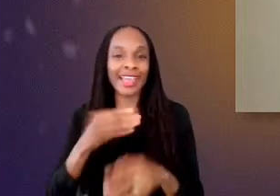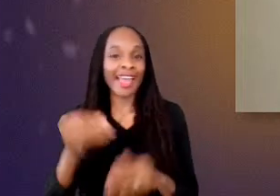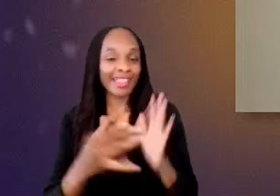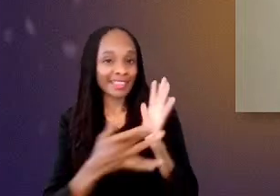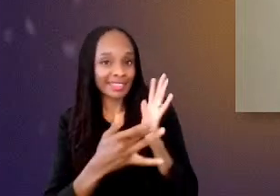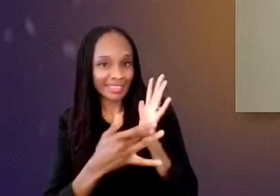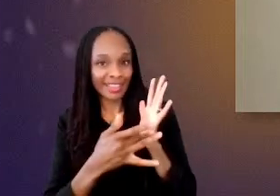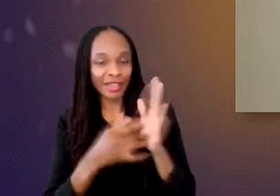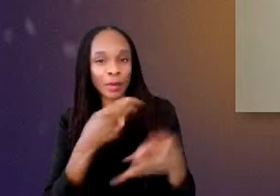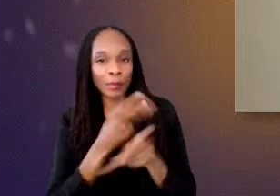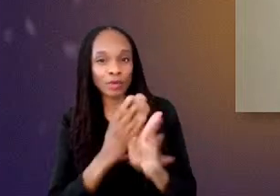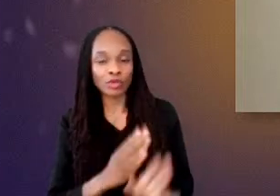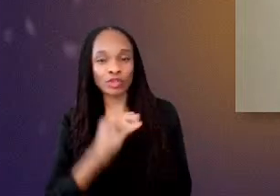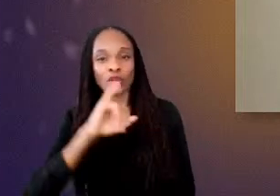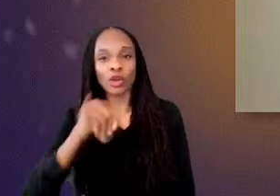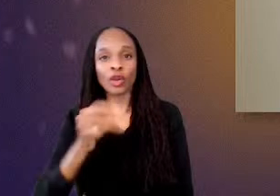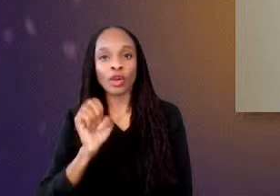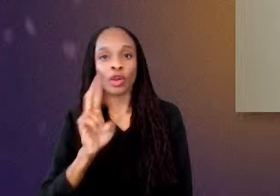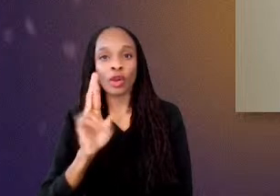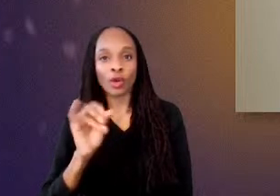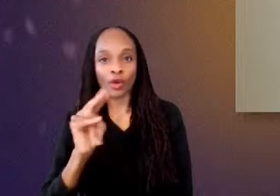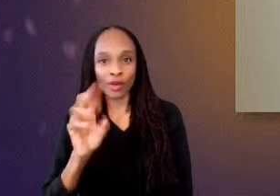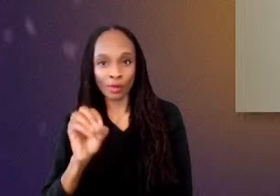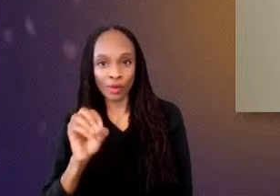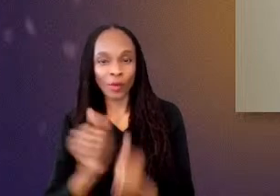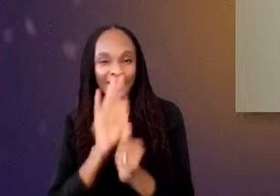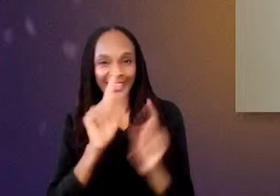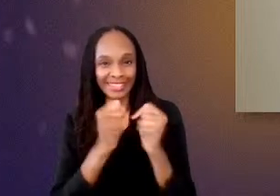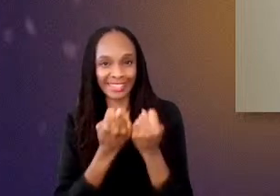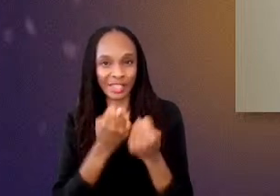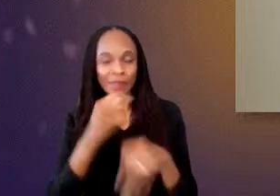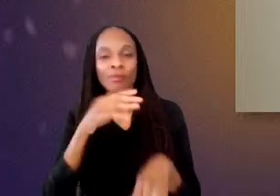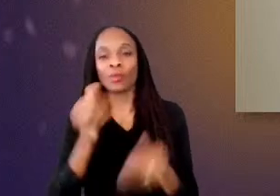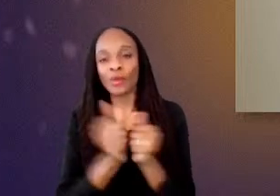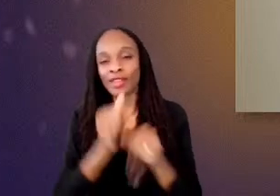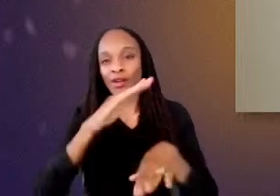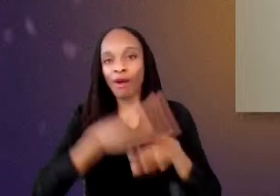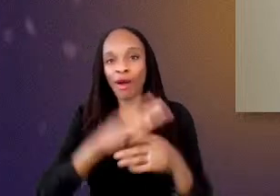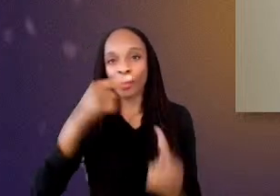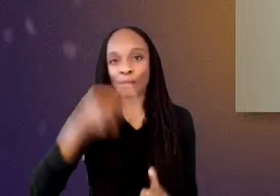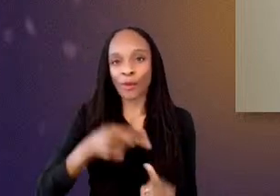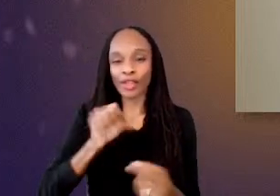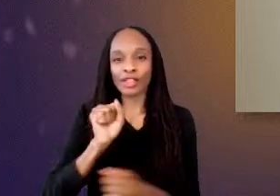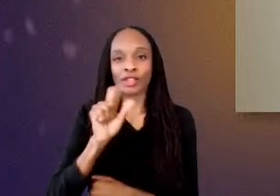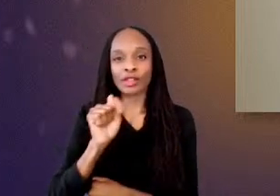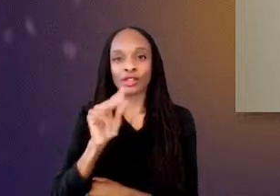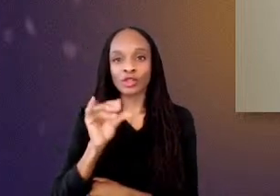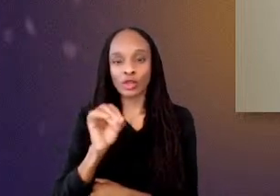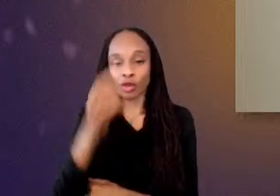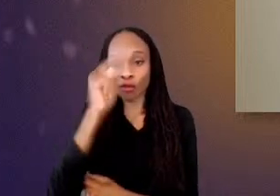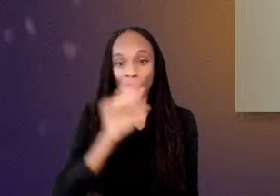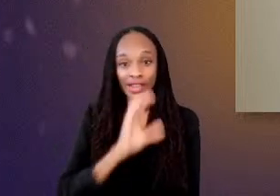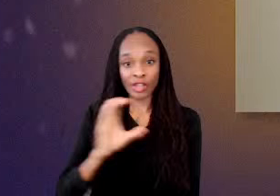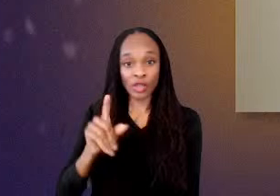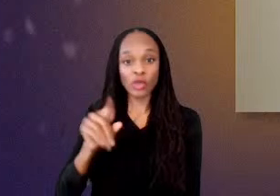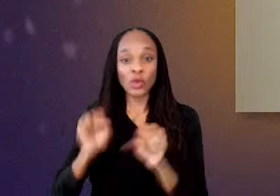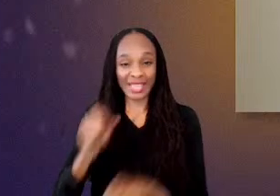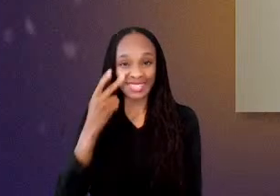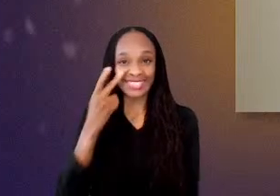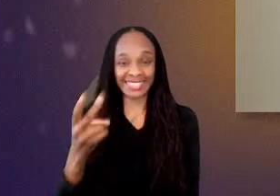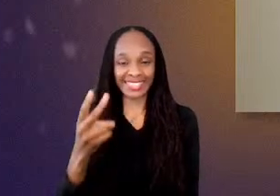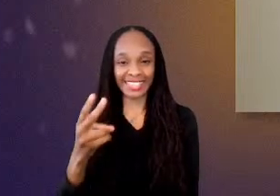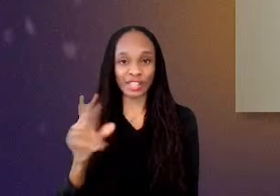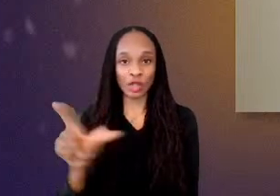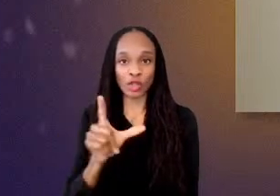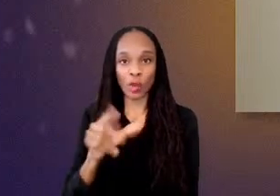Saldana, and his team at OnPoint Studios. For closed captions, you can check out the lower right-hand corner